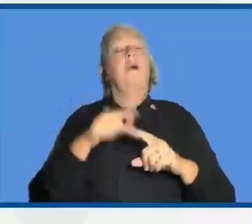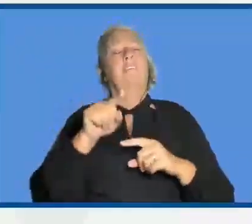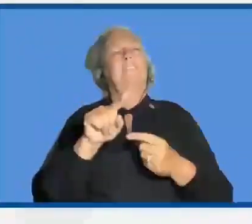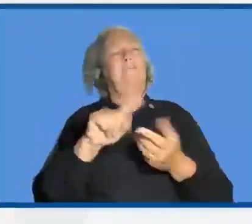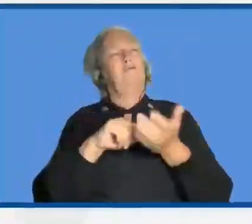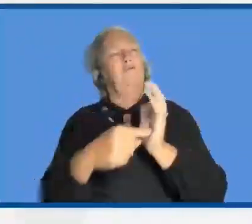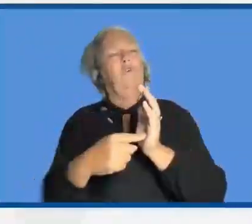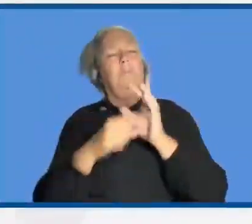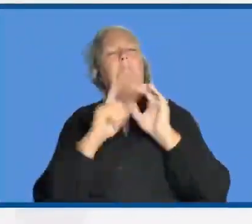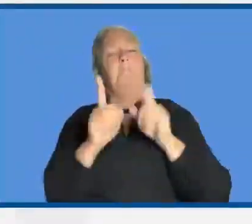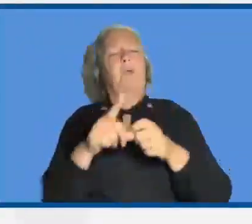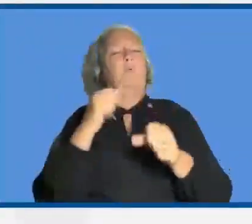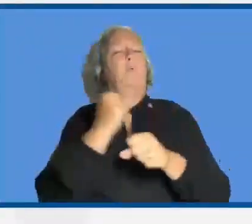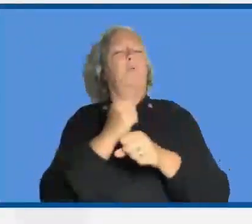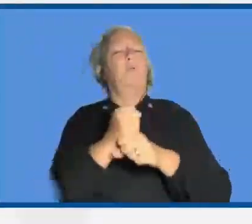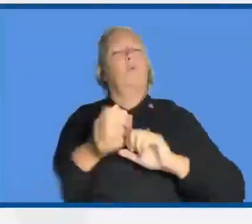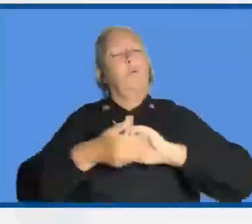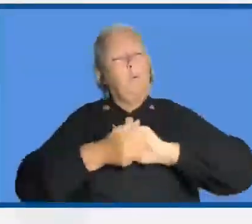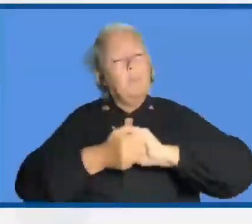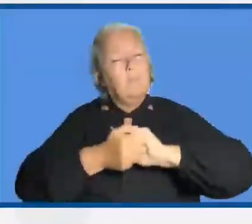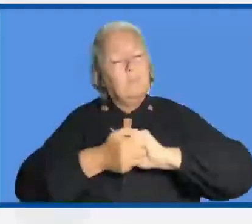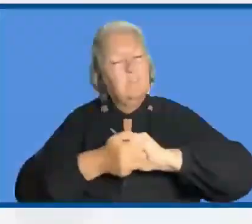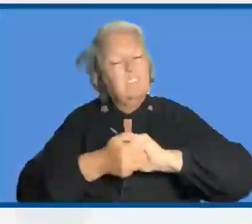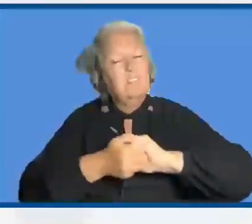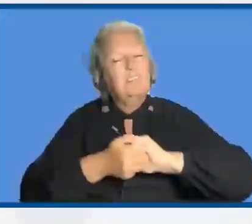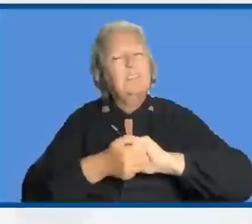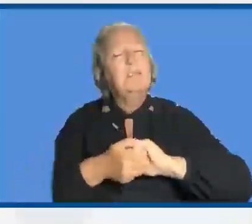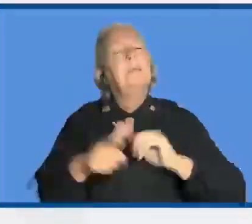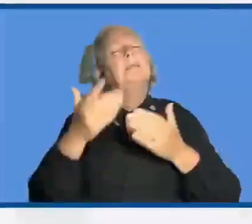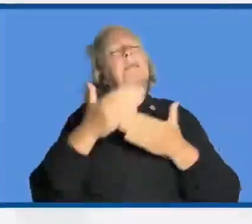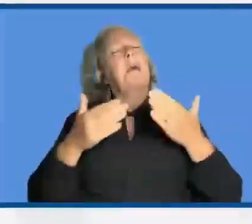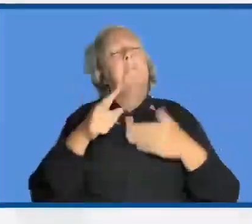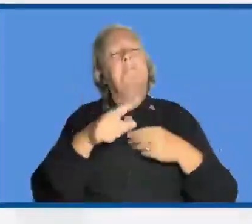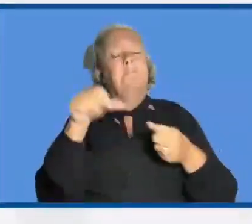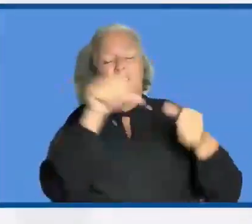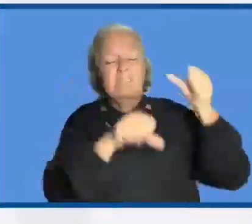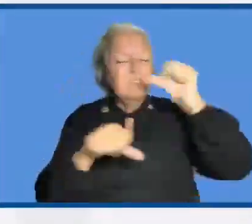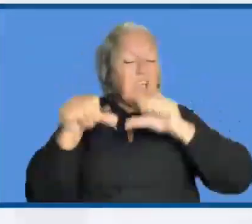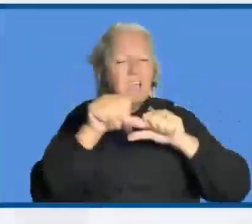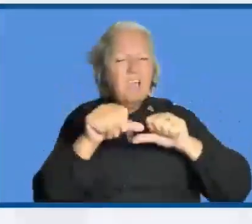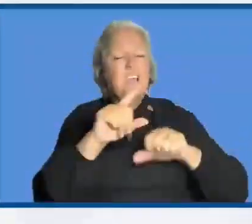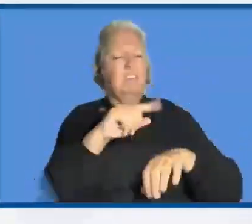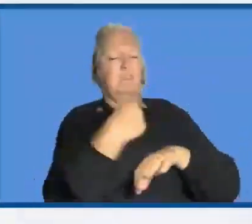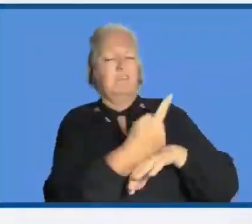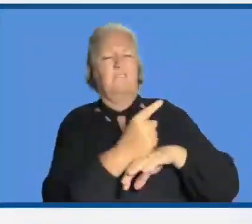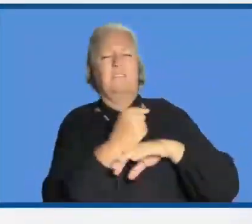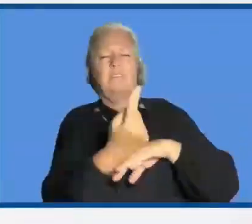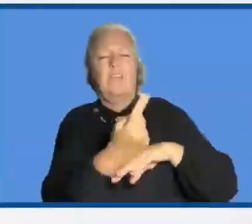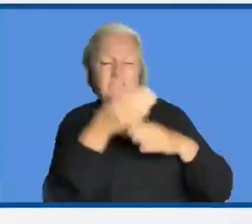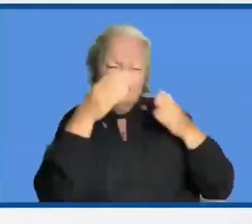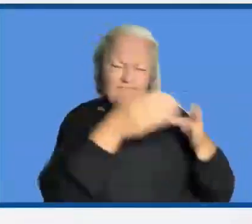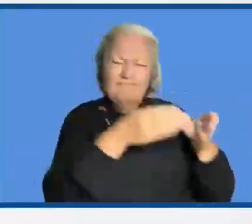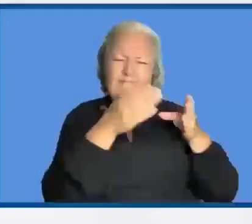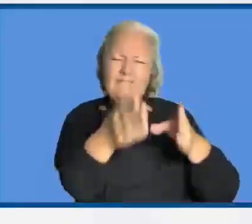Sometimes the scientists were just separated from the rest of it. So this was the huge learning and the basis of